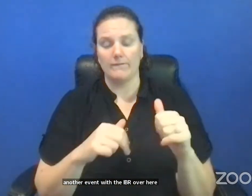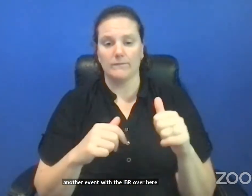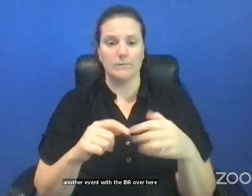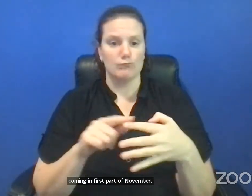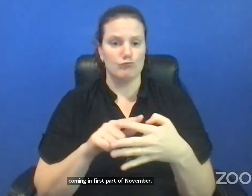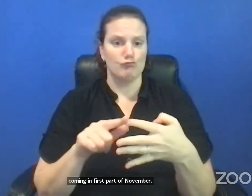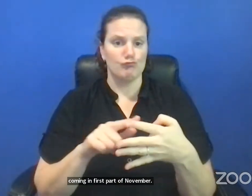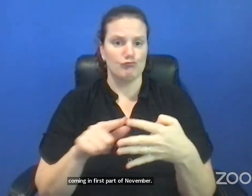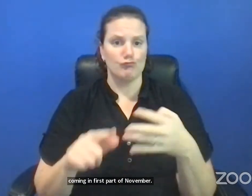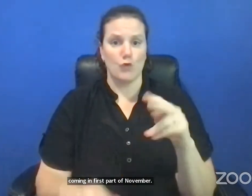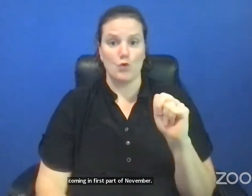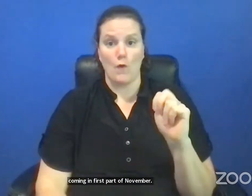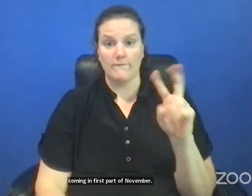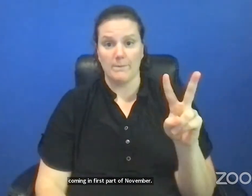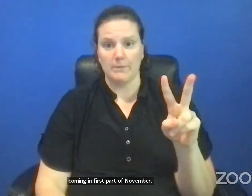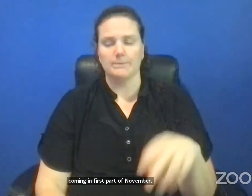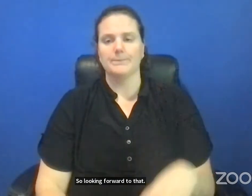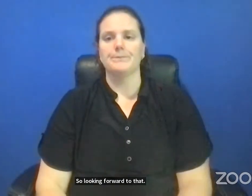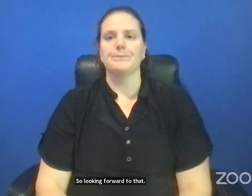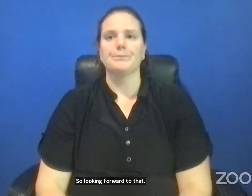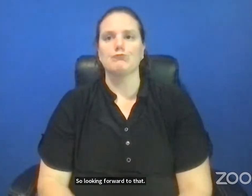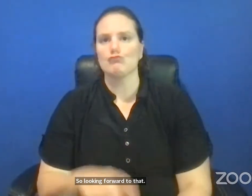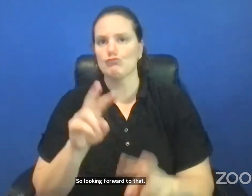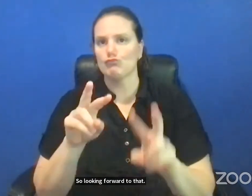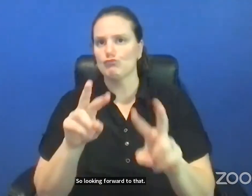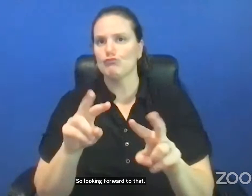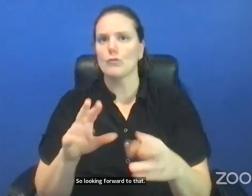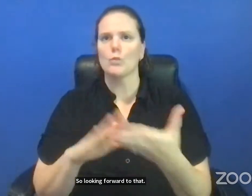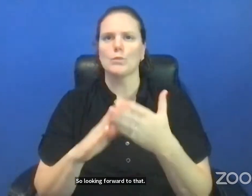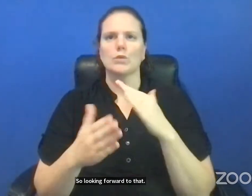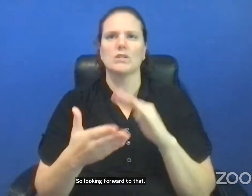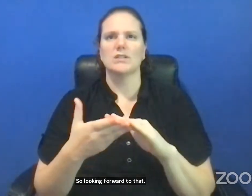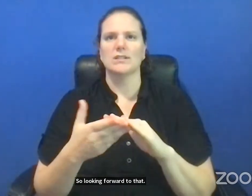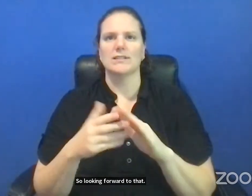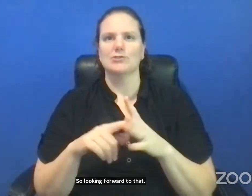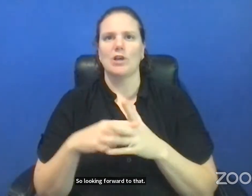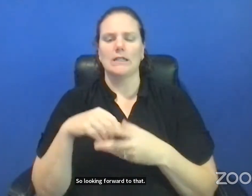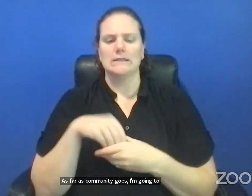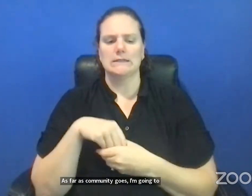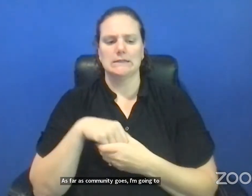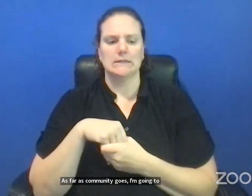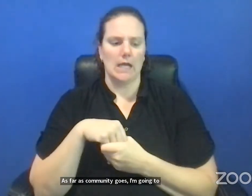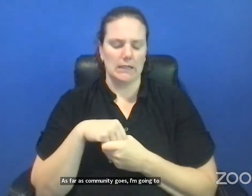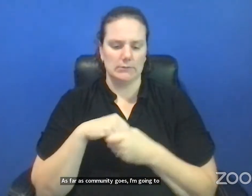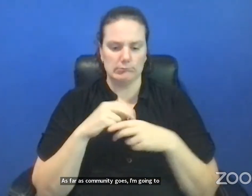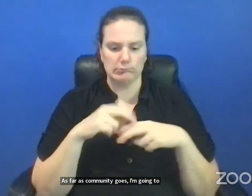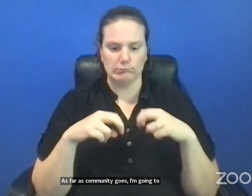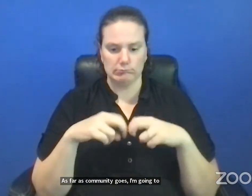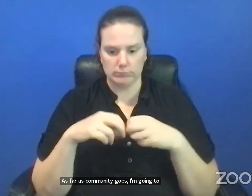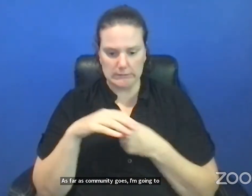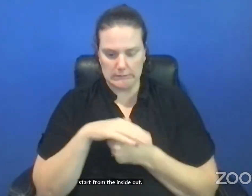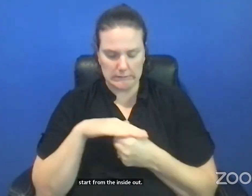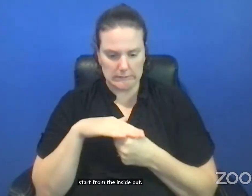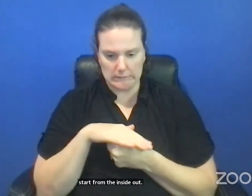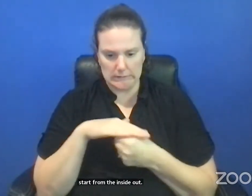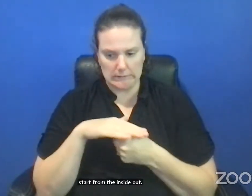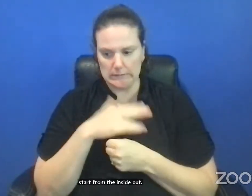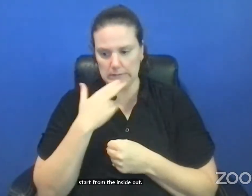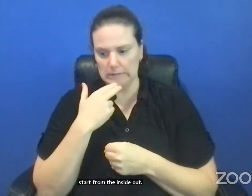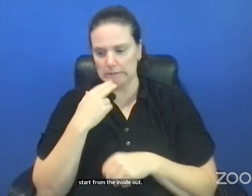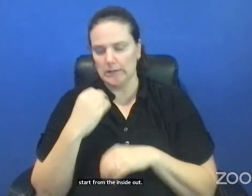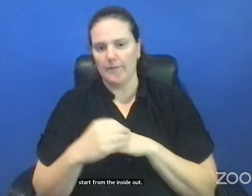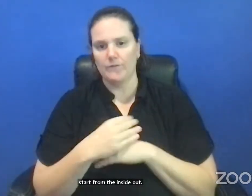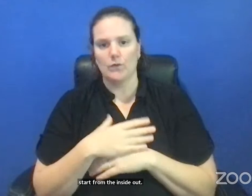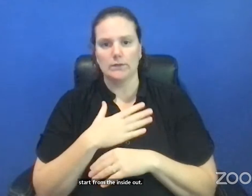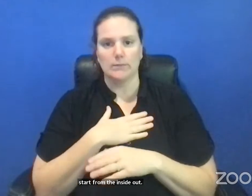that. As far as community goes, I'm going to start from the inside out. My little sphere of influence is one part of